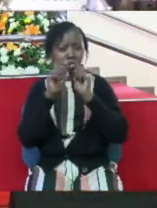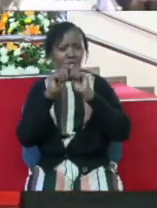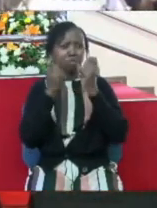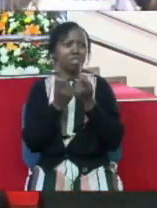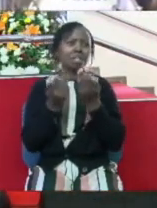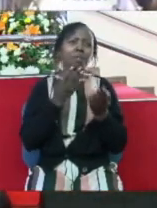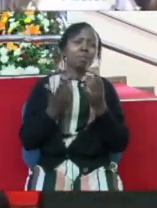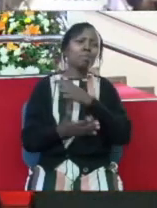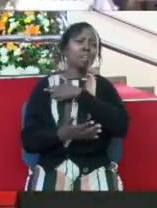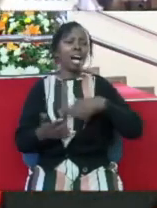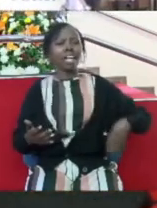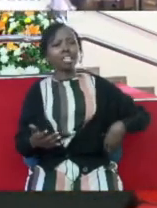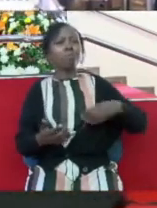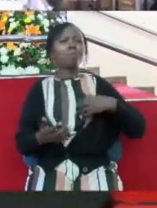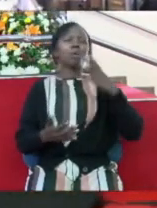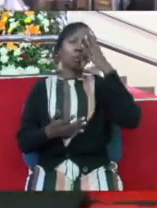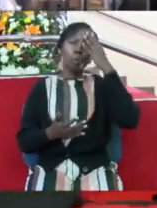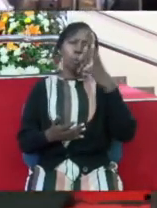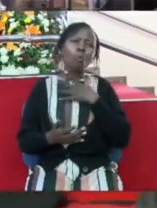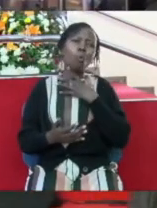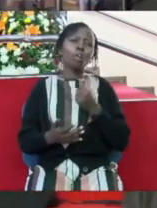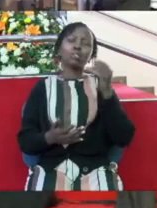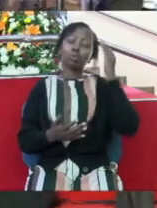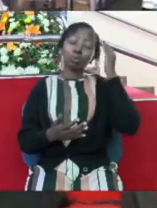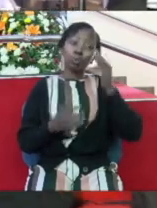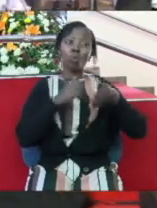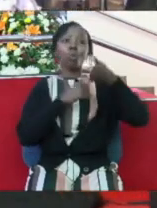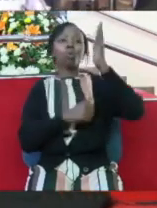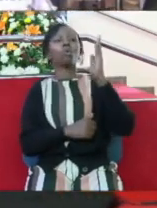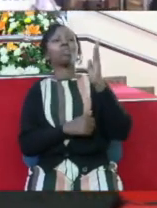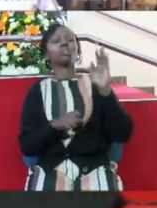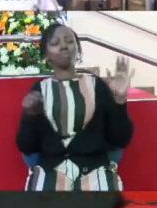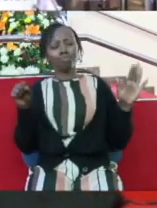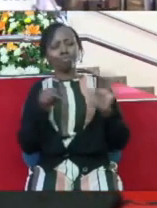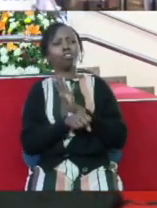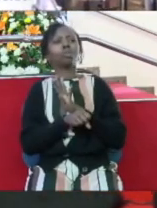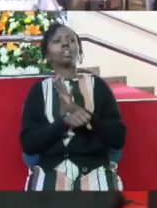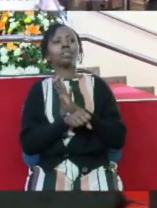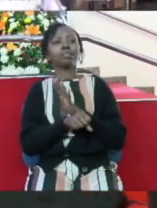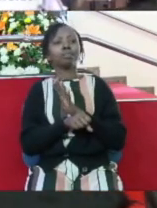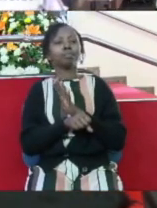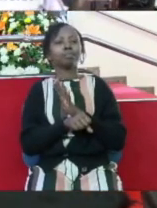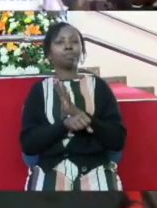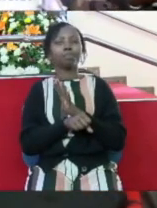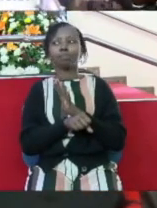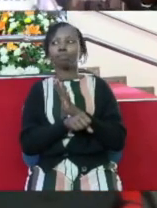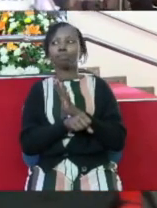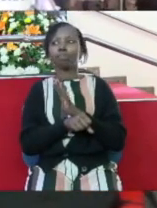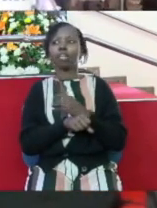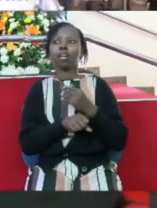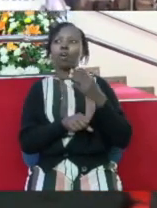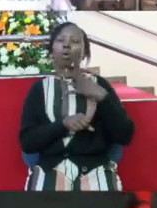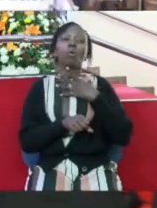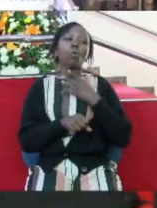I'm serving, I want to know you as I am. Kabla niende nifanye huduma katika kiwango chochote lazima nikujue kibinafsi. I want to